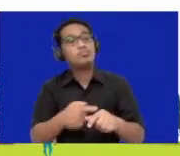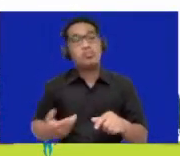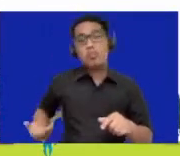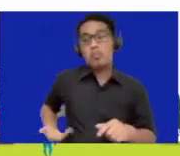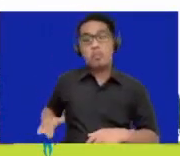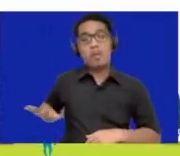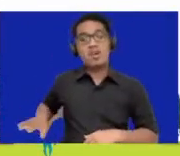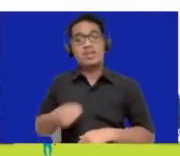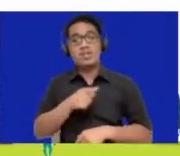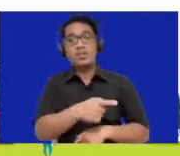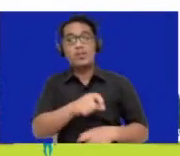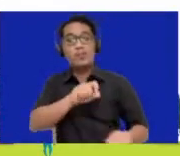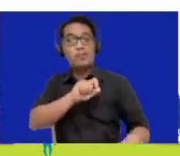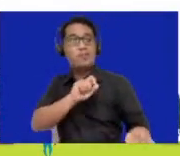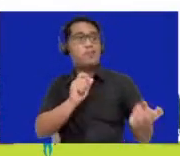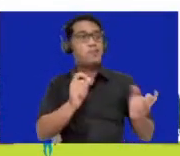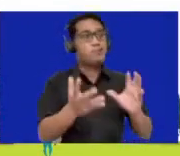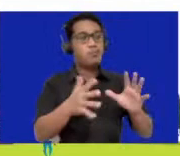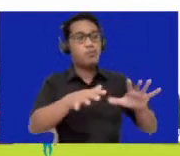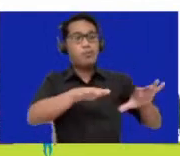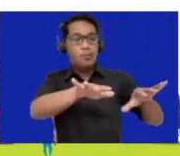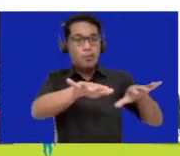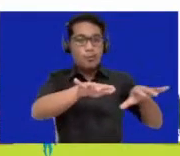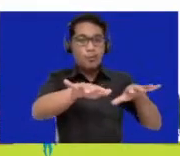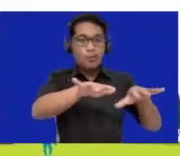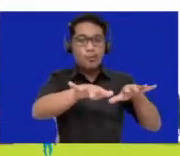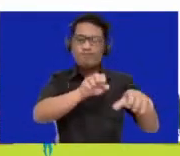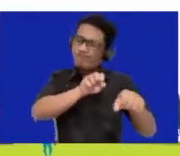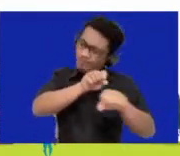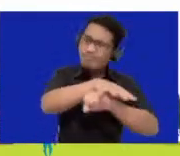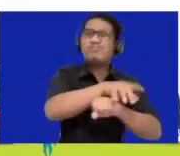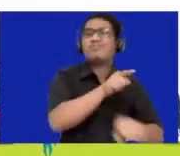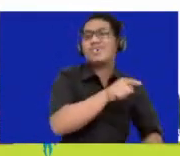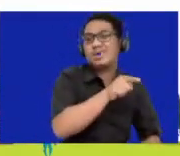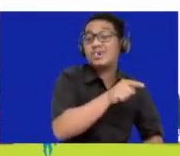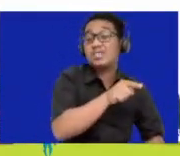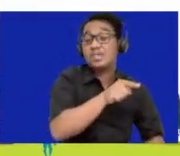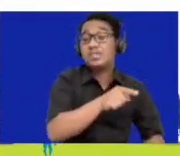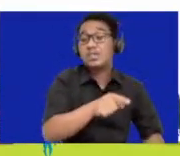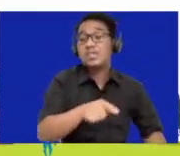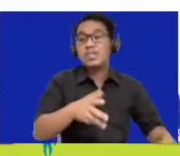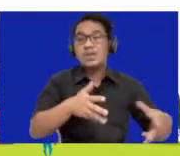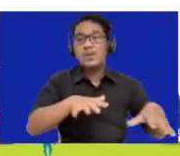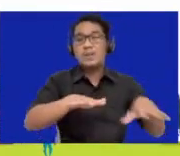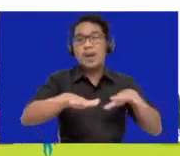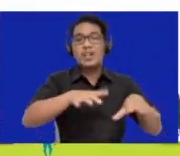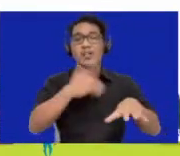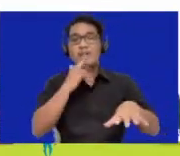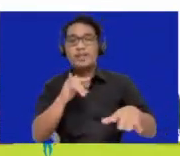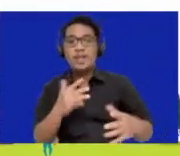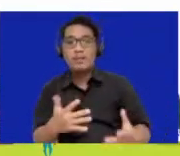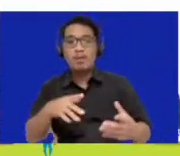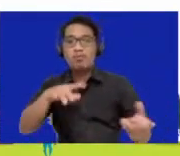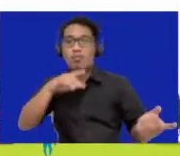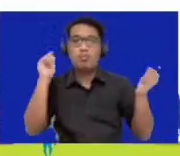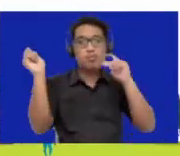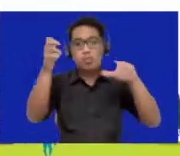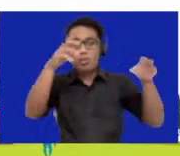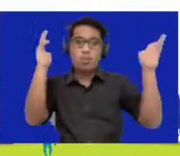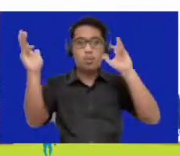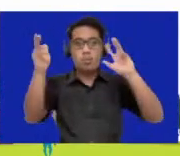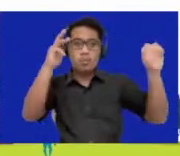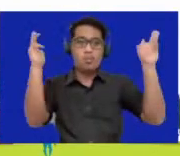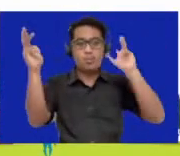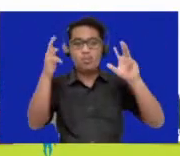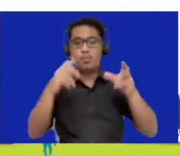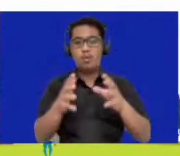of Cyclone Bola. Cyclone Bola, as Krista mentioned, is one of the deadliest cyclones